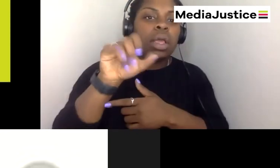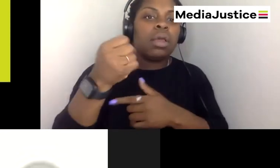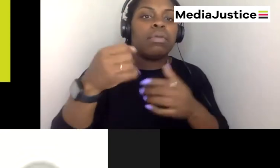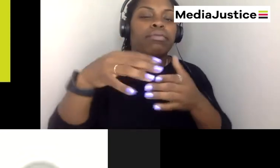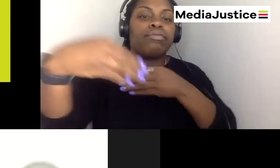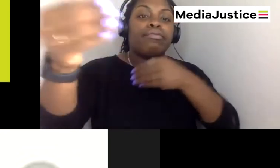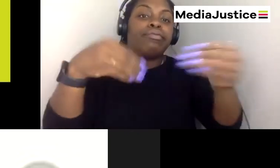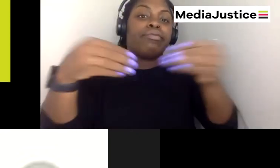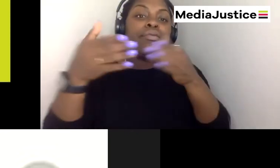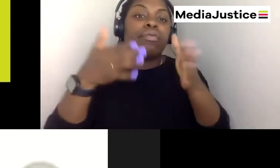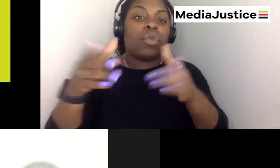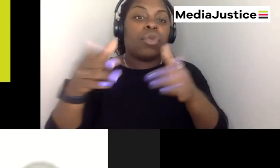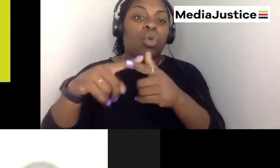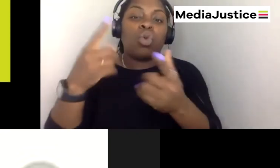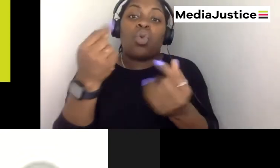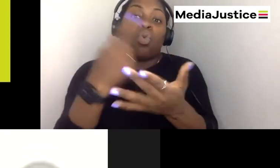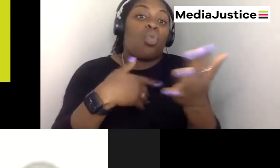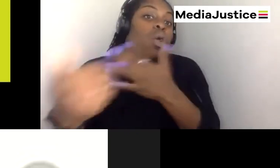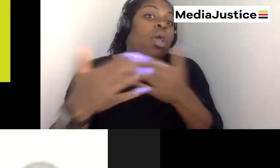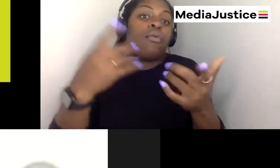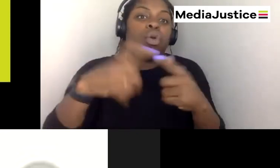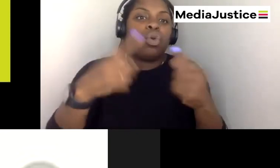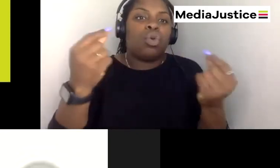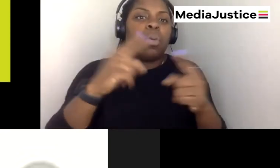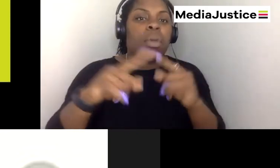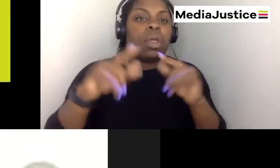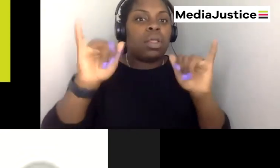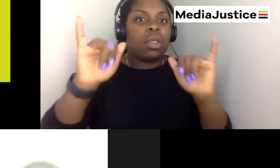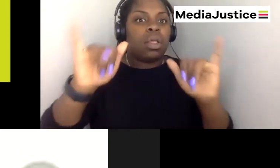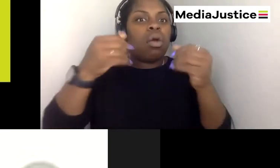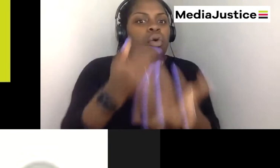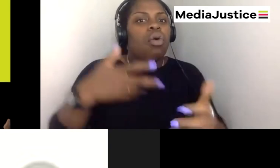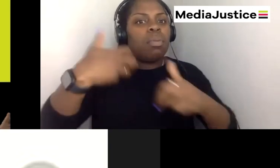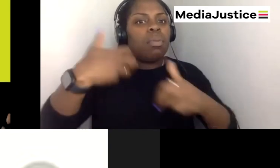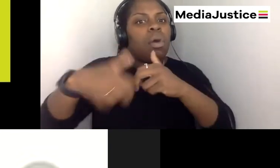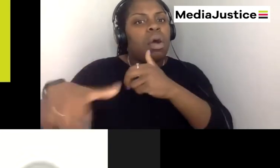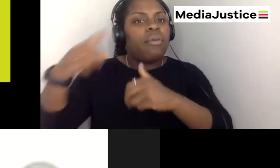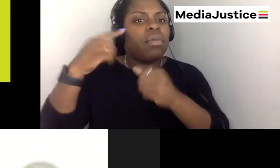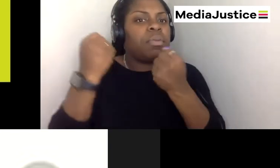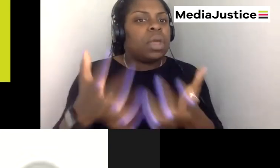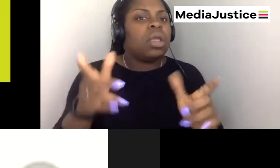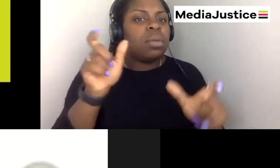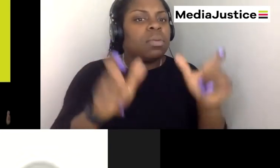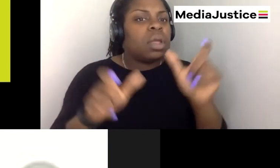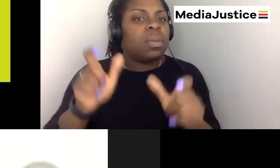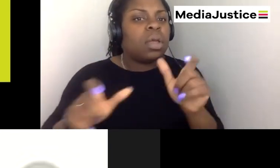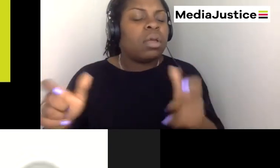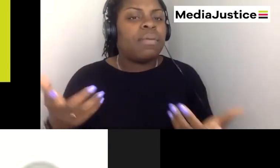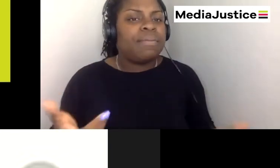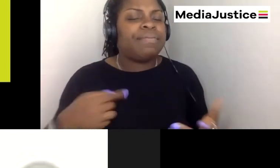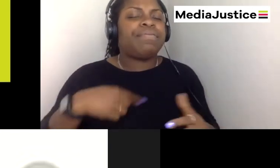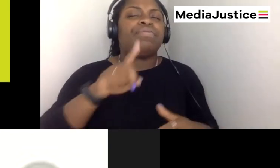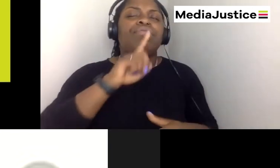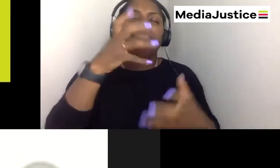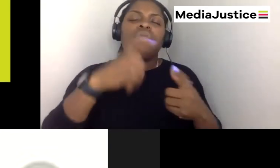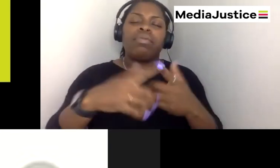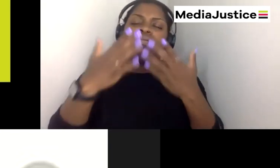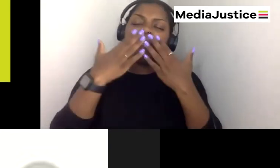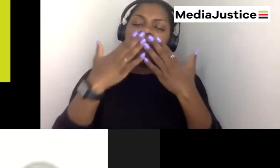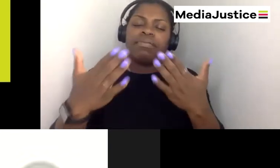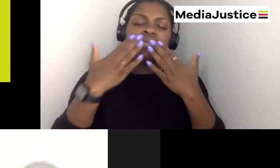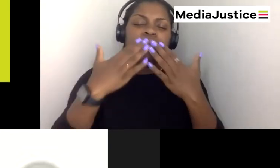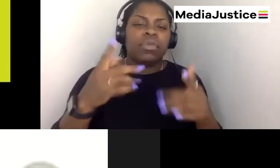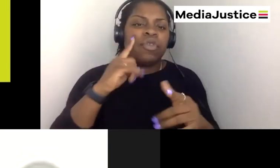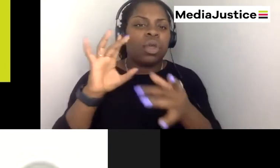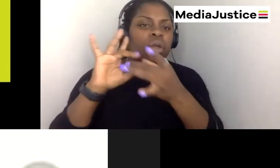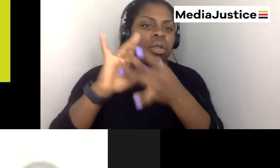to do whatever they want, which is very problematic for most people. And I do want to thank you also for connecting